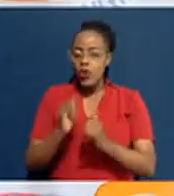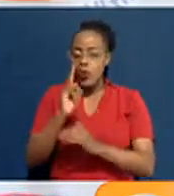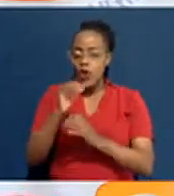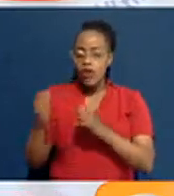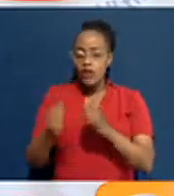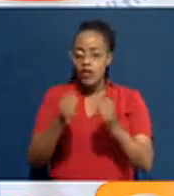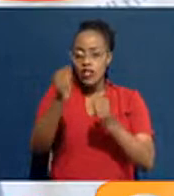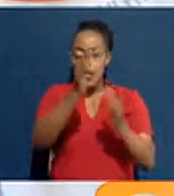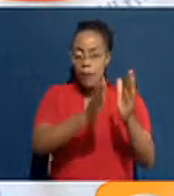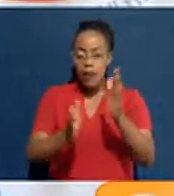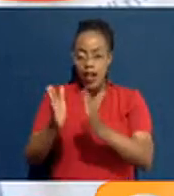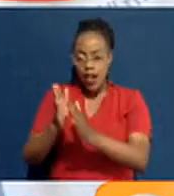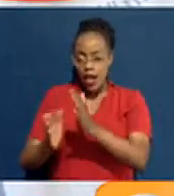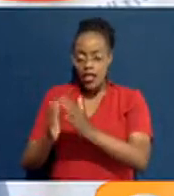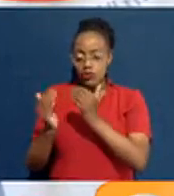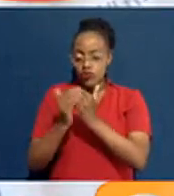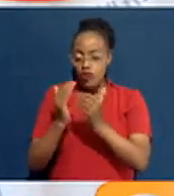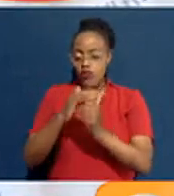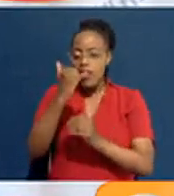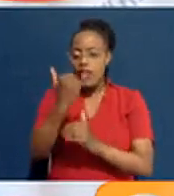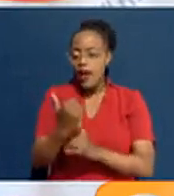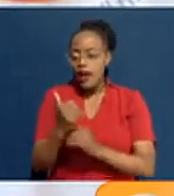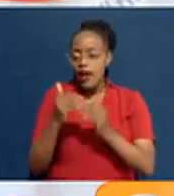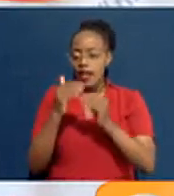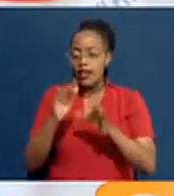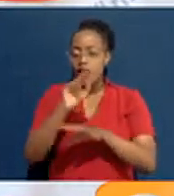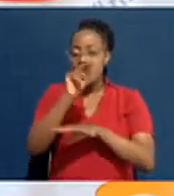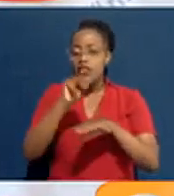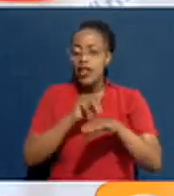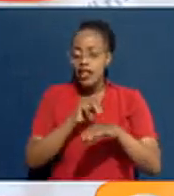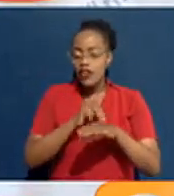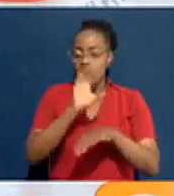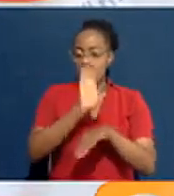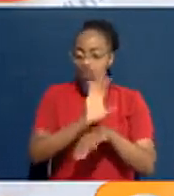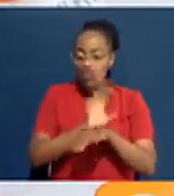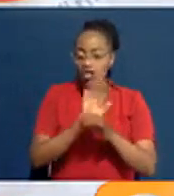strategic priority areas, to nurture young leaders for the nation, for church, and for the world.